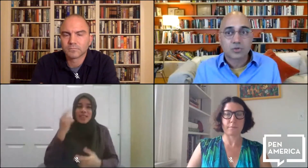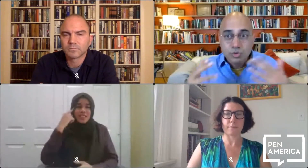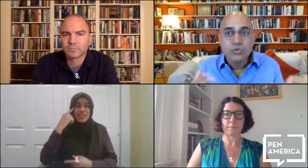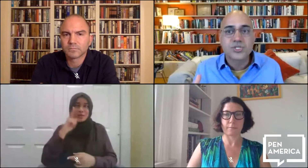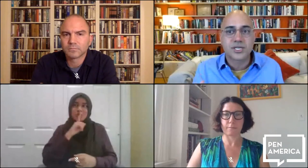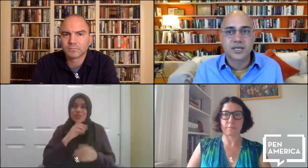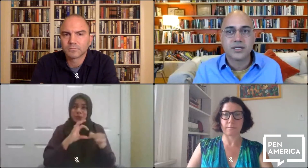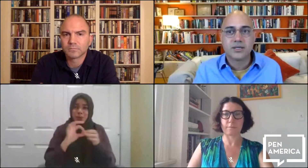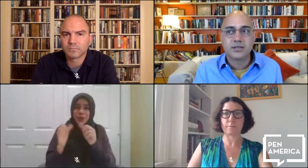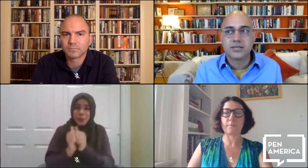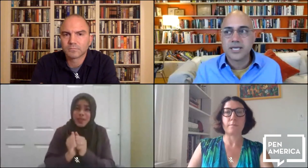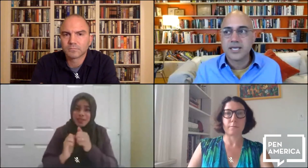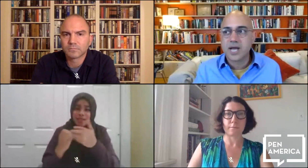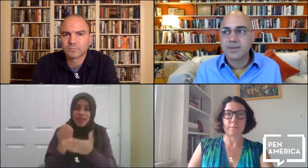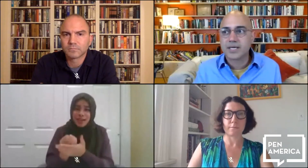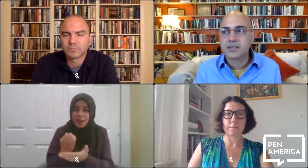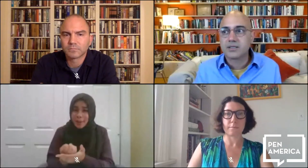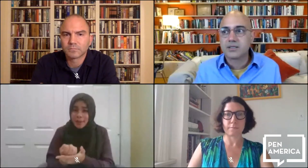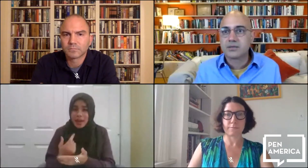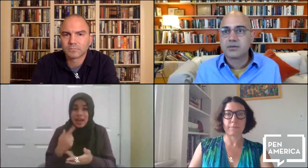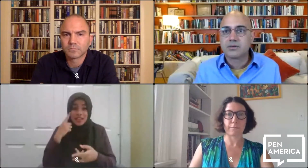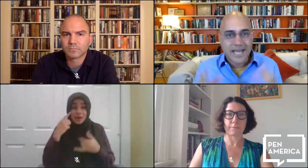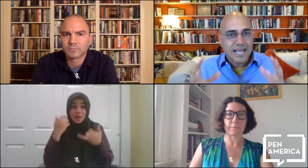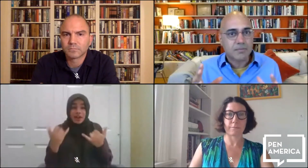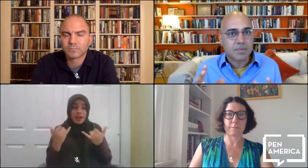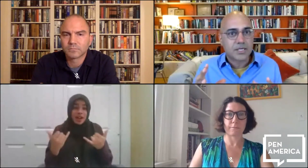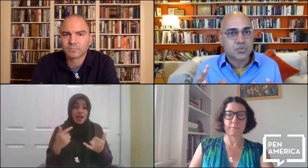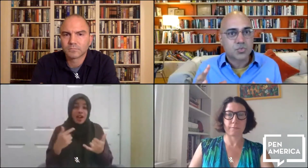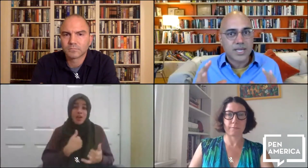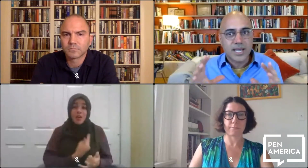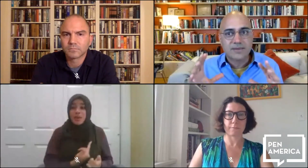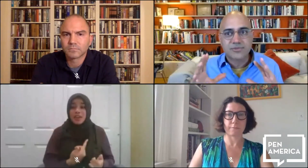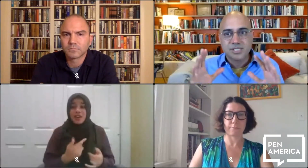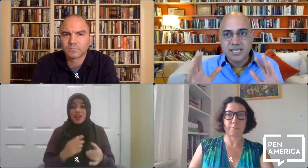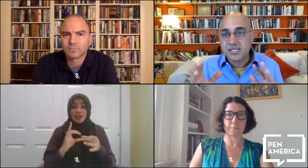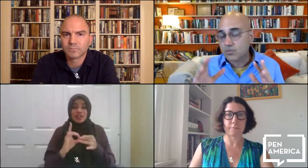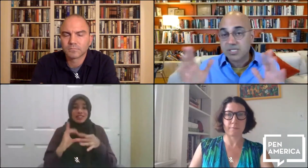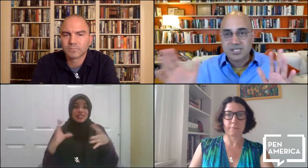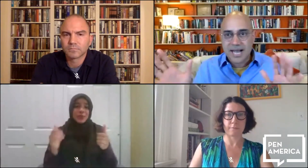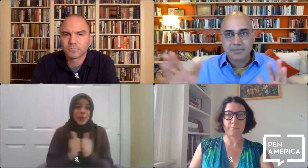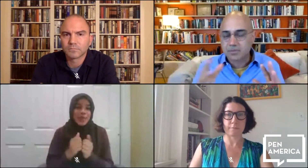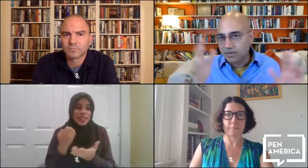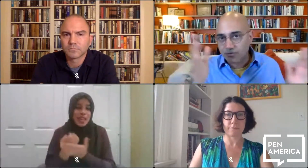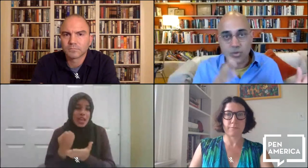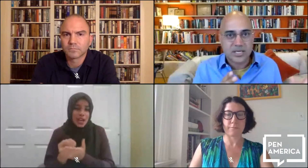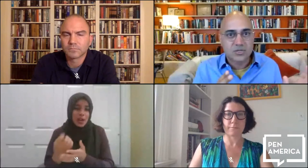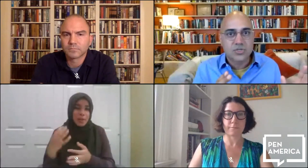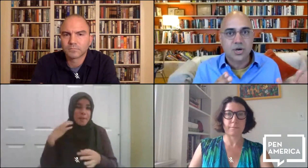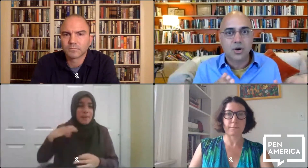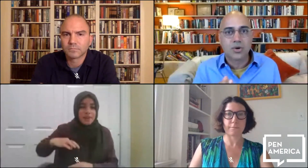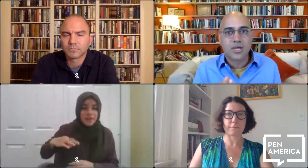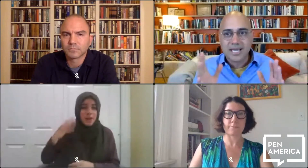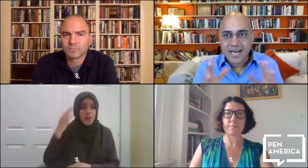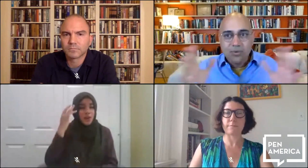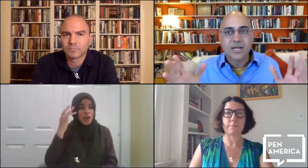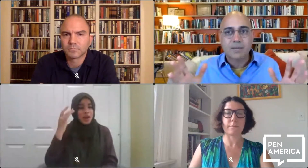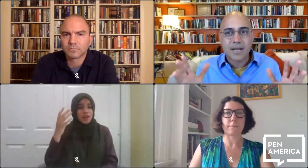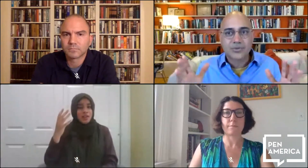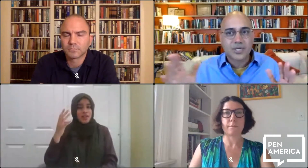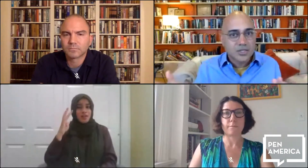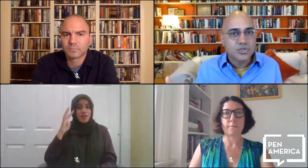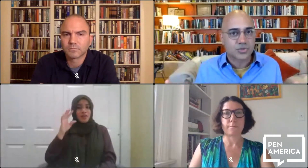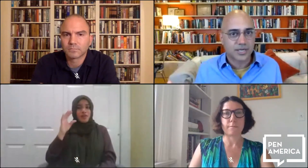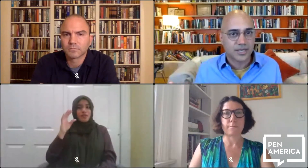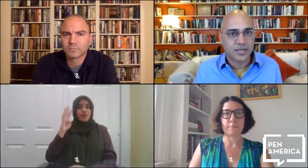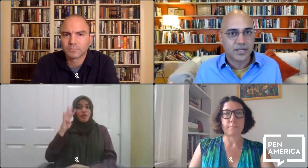are losing the economic game because we have ceased, and we stopped about 40 years ago, caring about